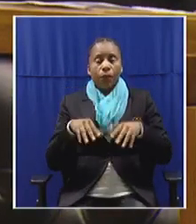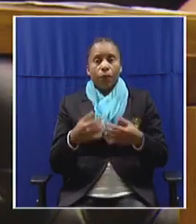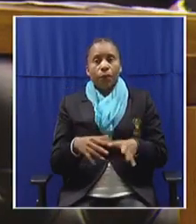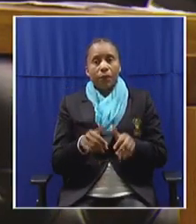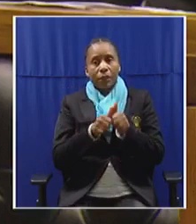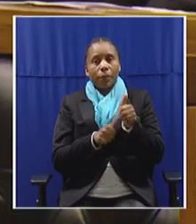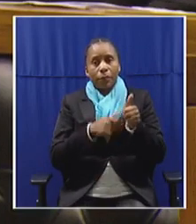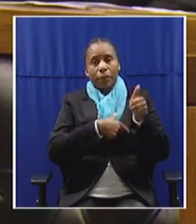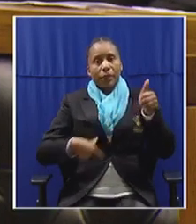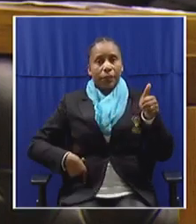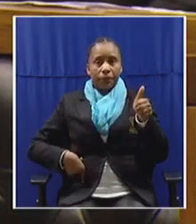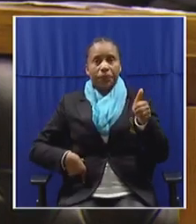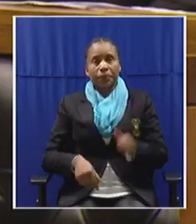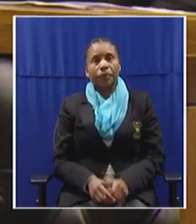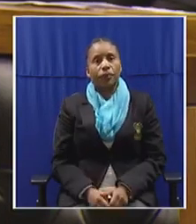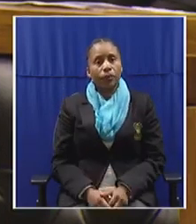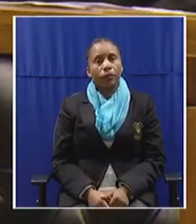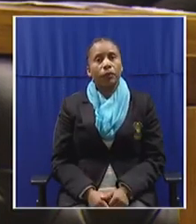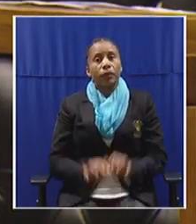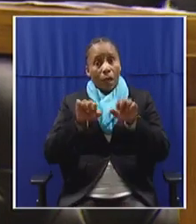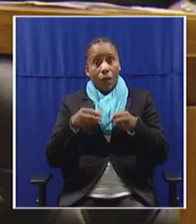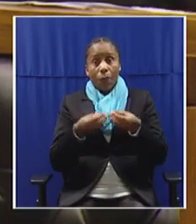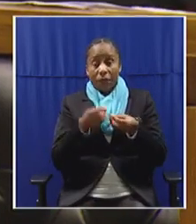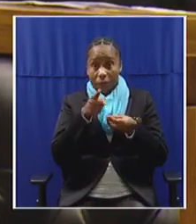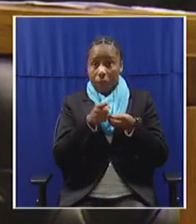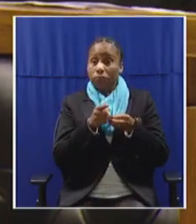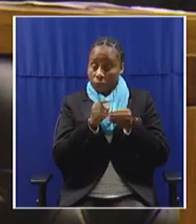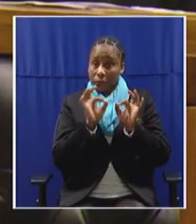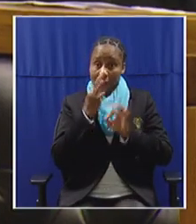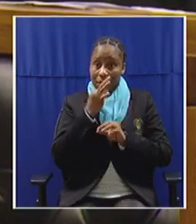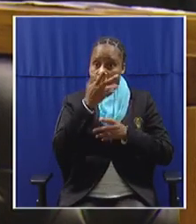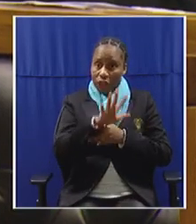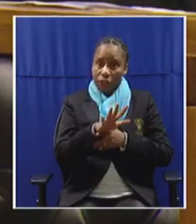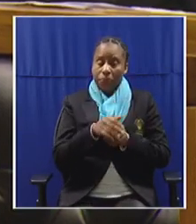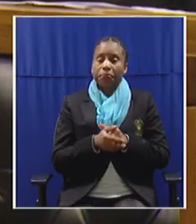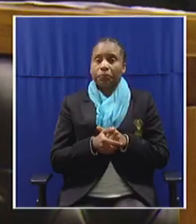Deputy President. I agree with that assertion.